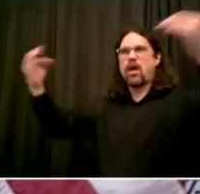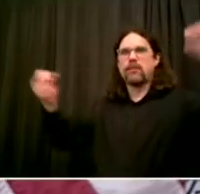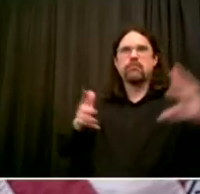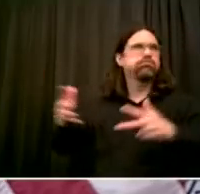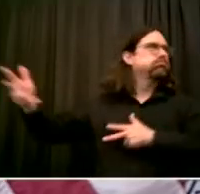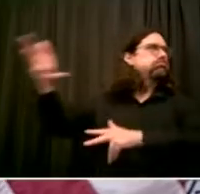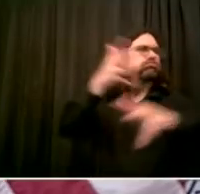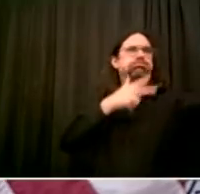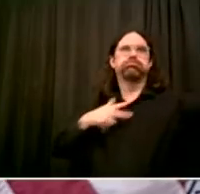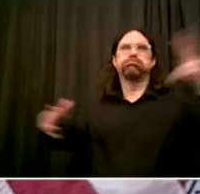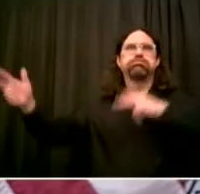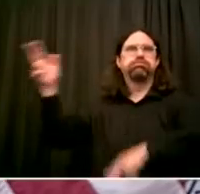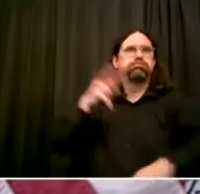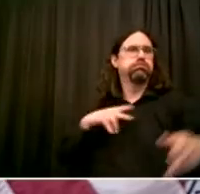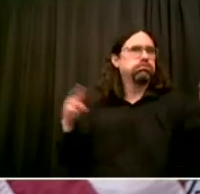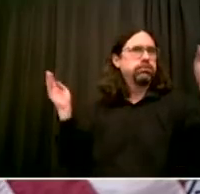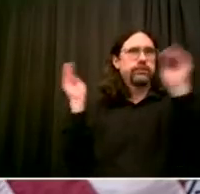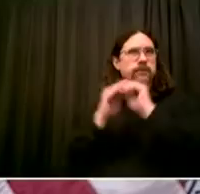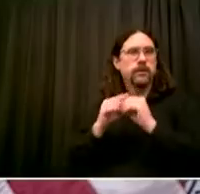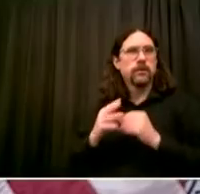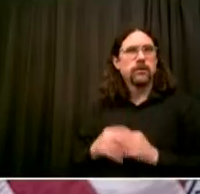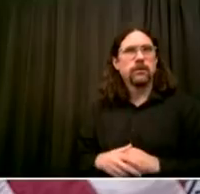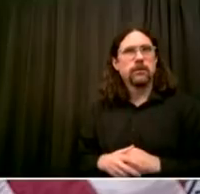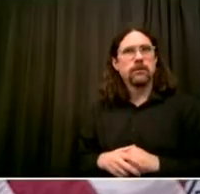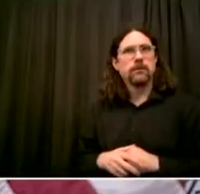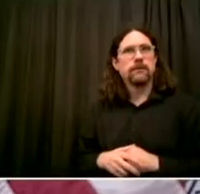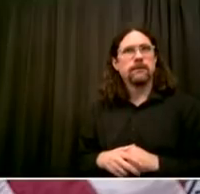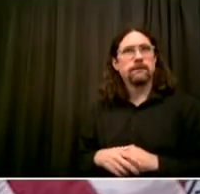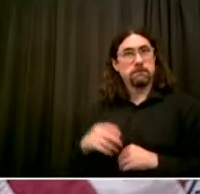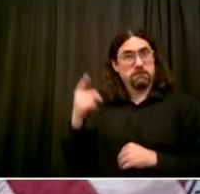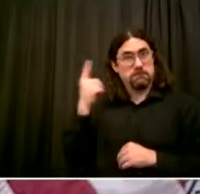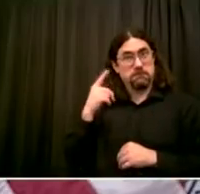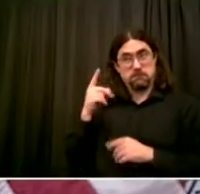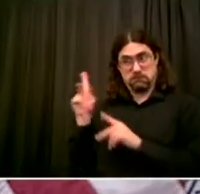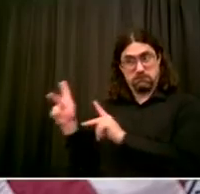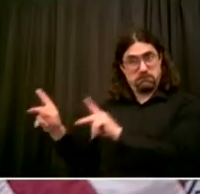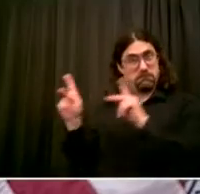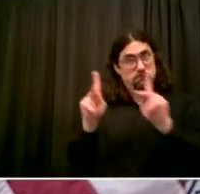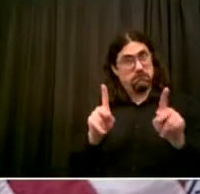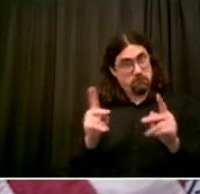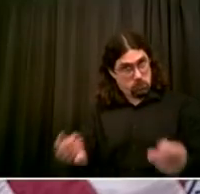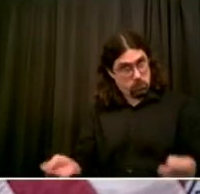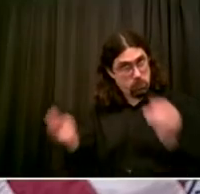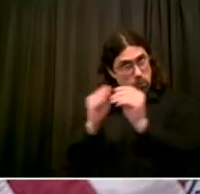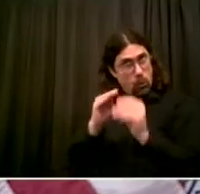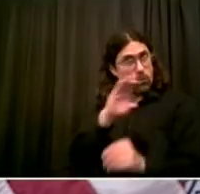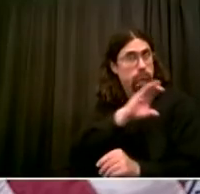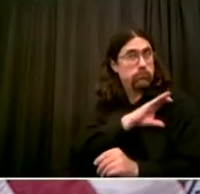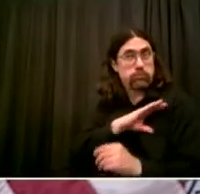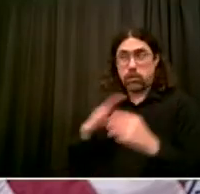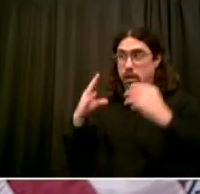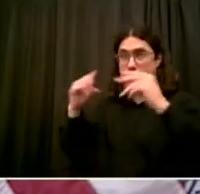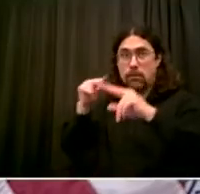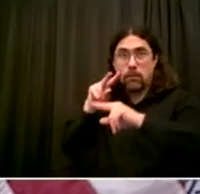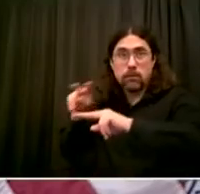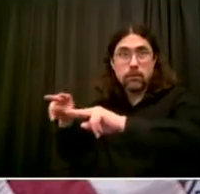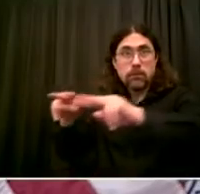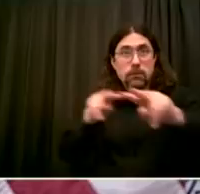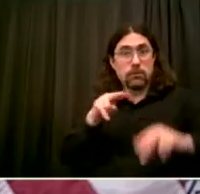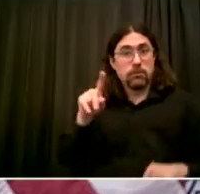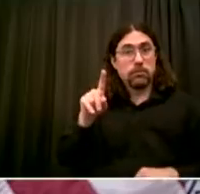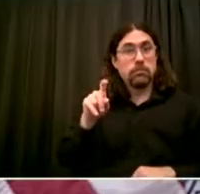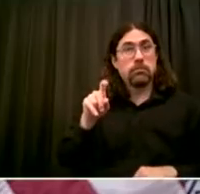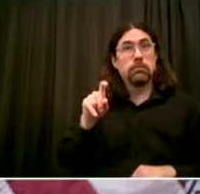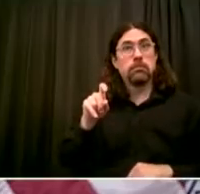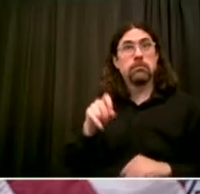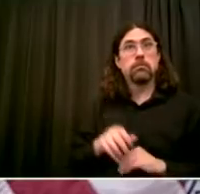like say in those bar areas that you mentioned or in religious communities? Yeah, thank you, Mark.